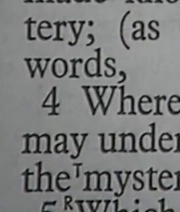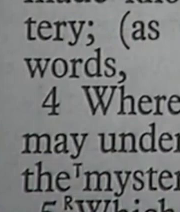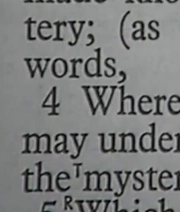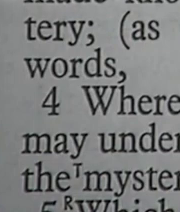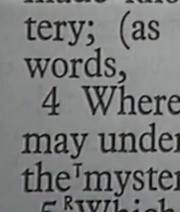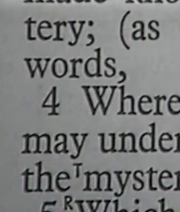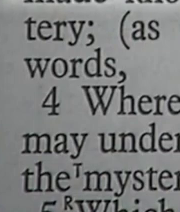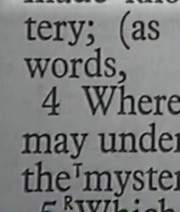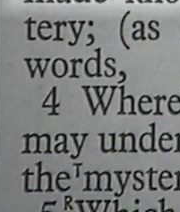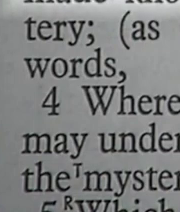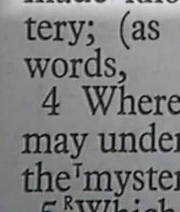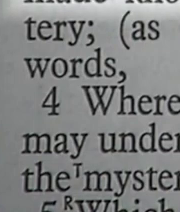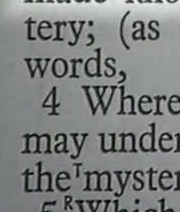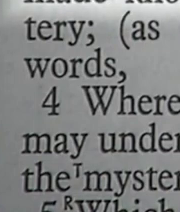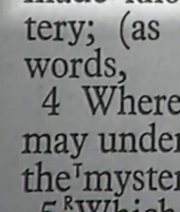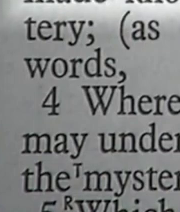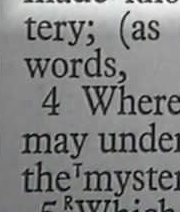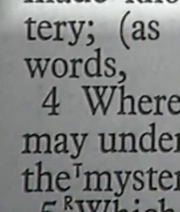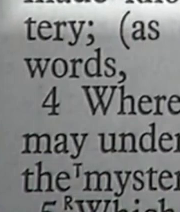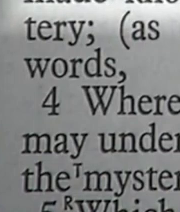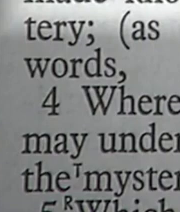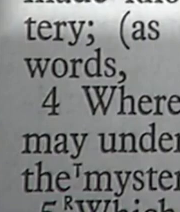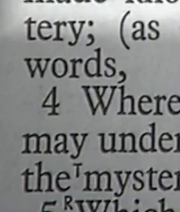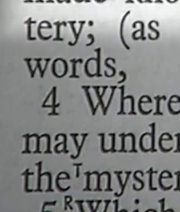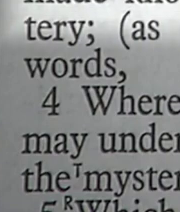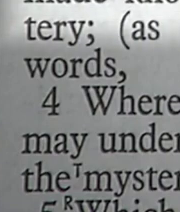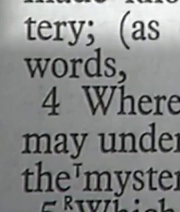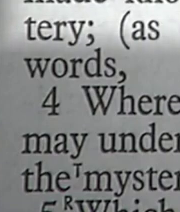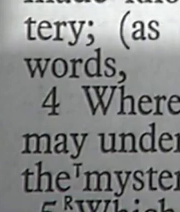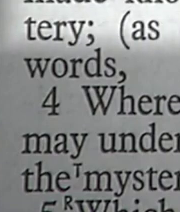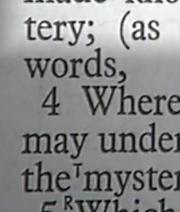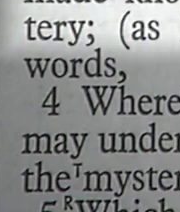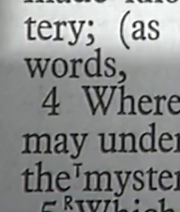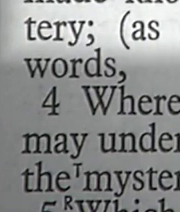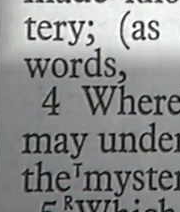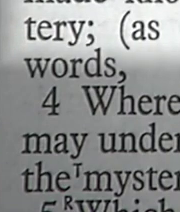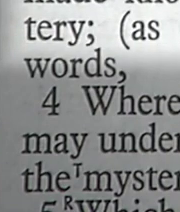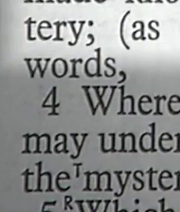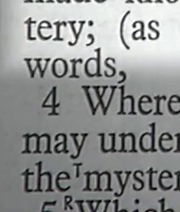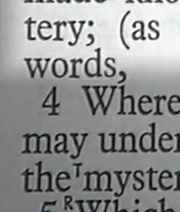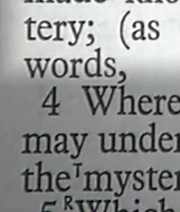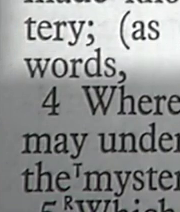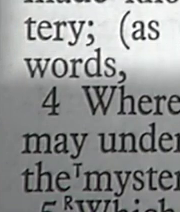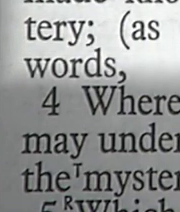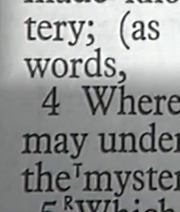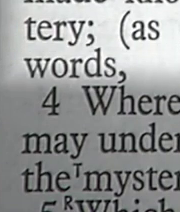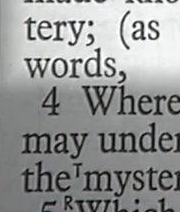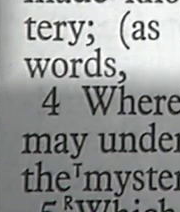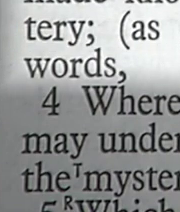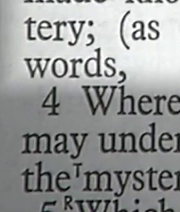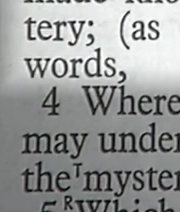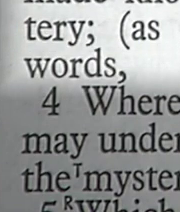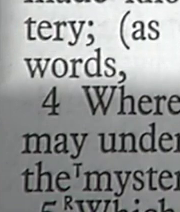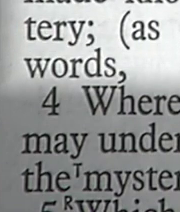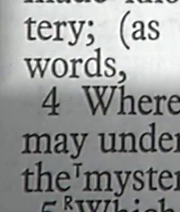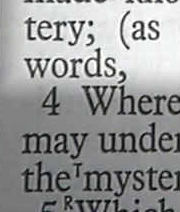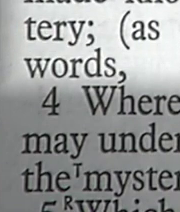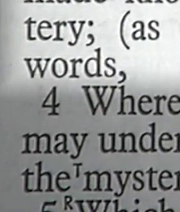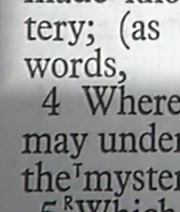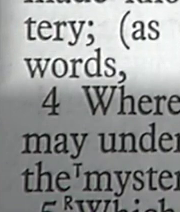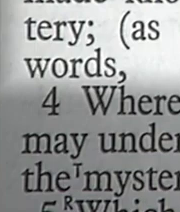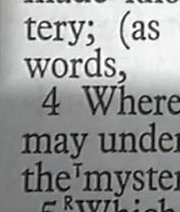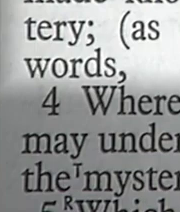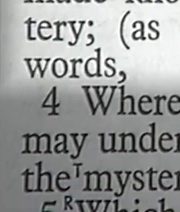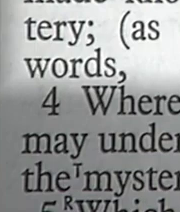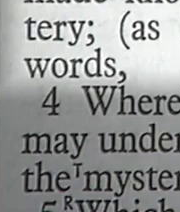you, how that by revelation He made known unto me the mystery." If you read the rest of the chapter, the mystery is the church.